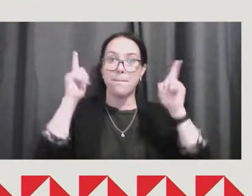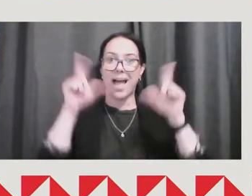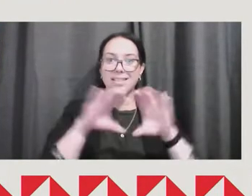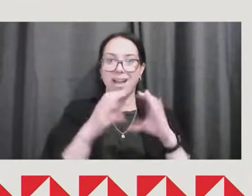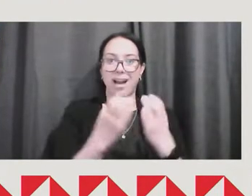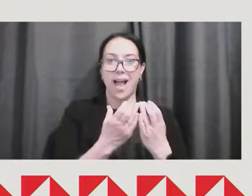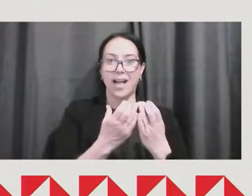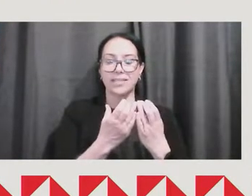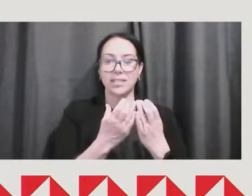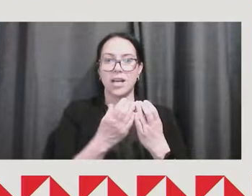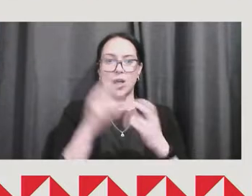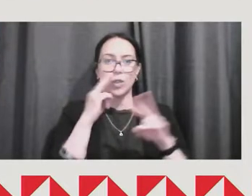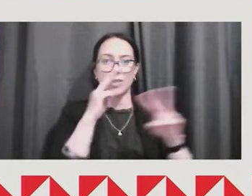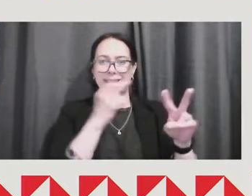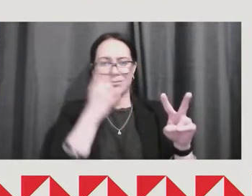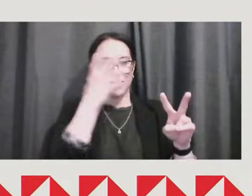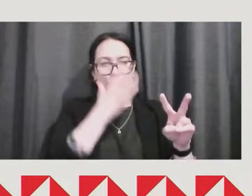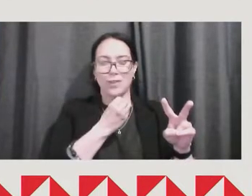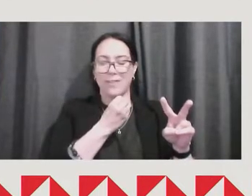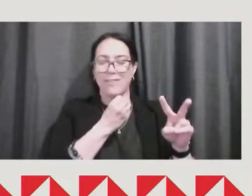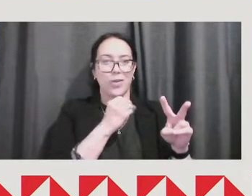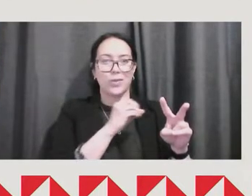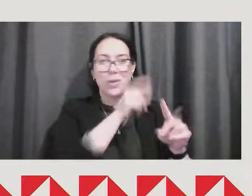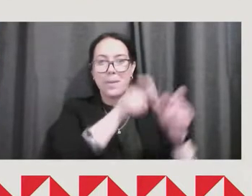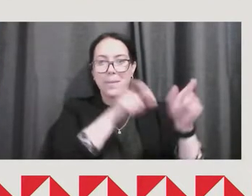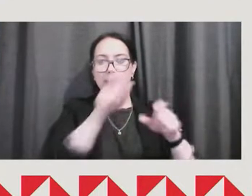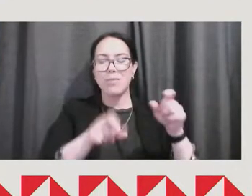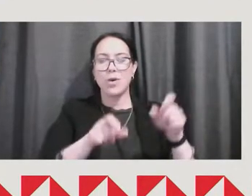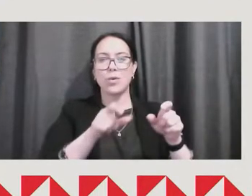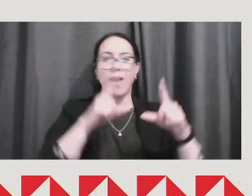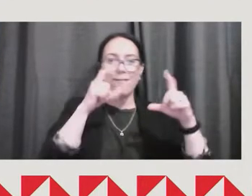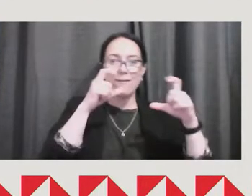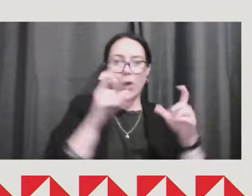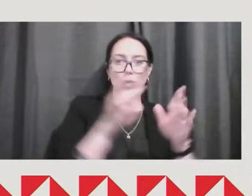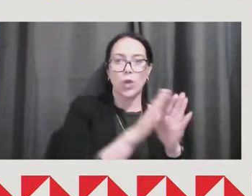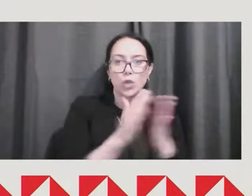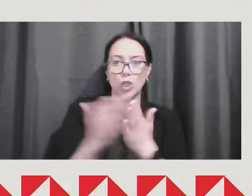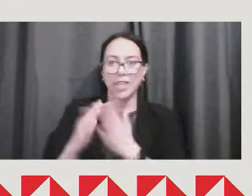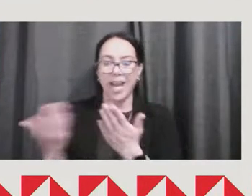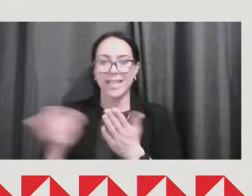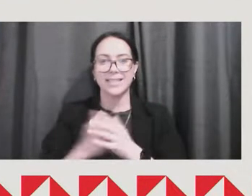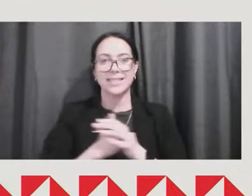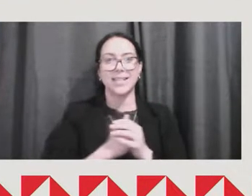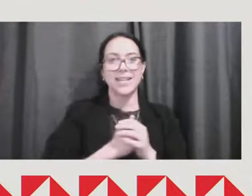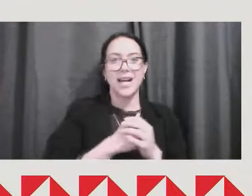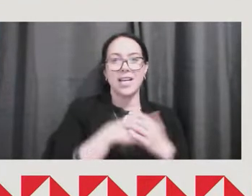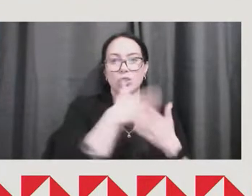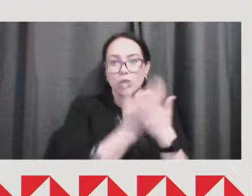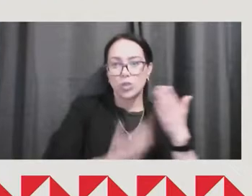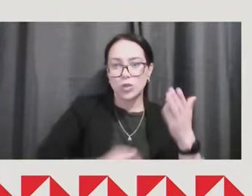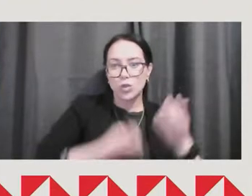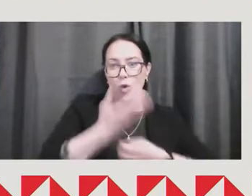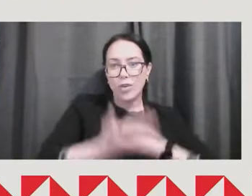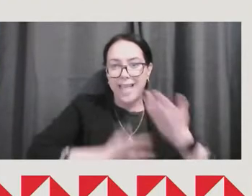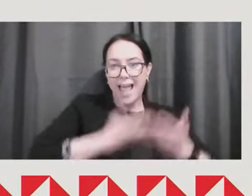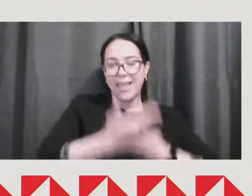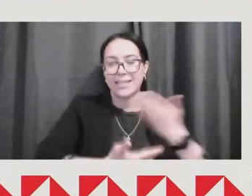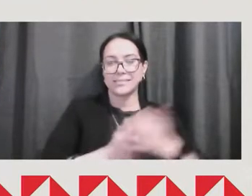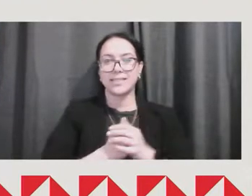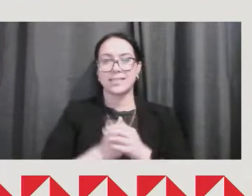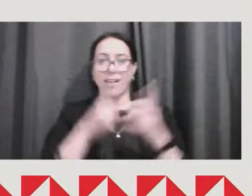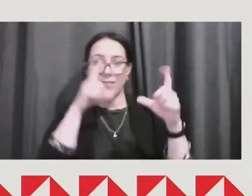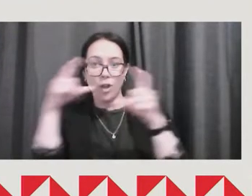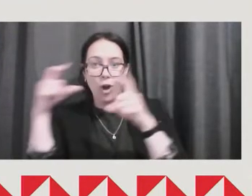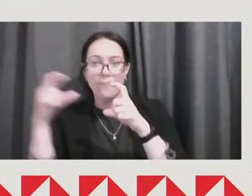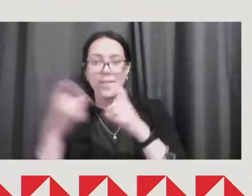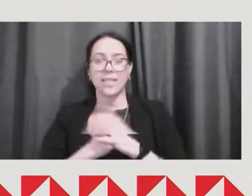these beautiful people are photojournalists storytellers they are also photographers um and this was